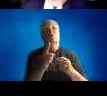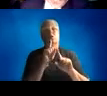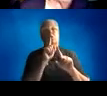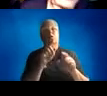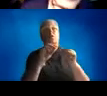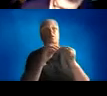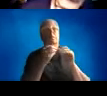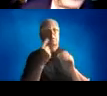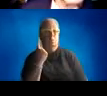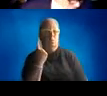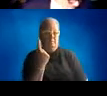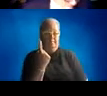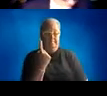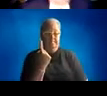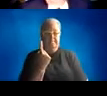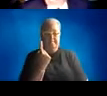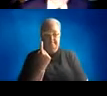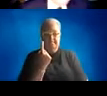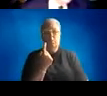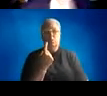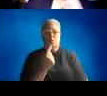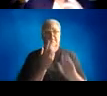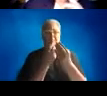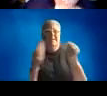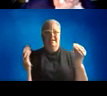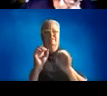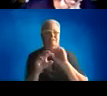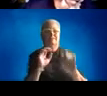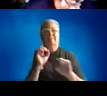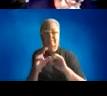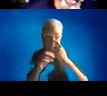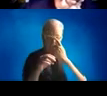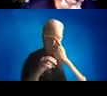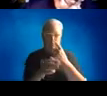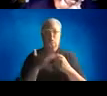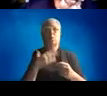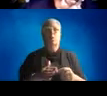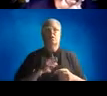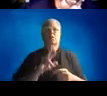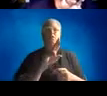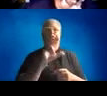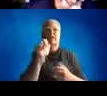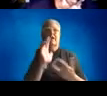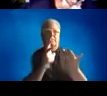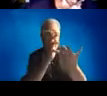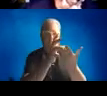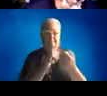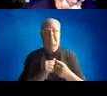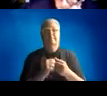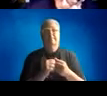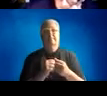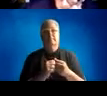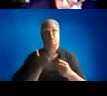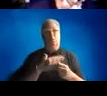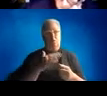It is, we've got a lot of ones here. To provide reasonable accommodation,